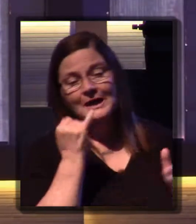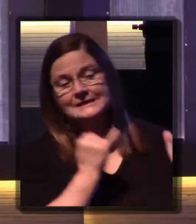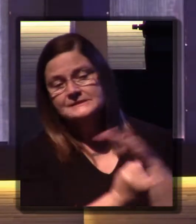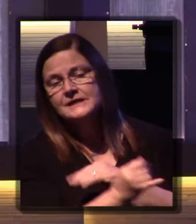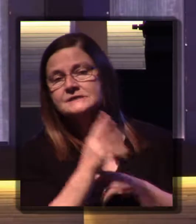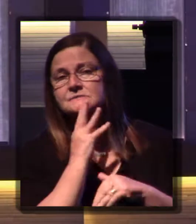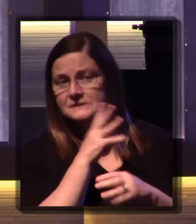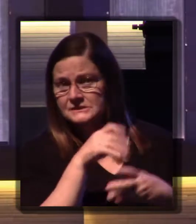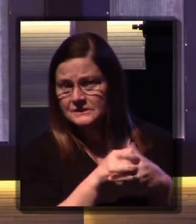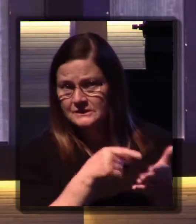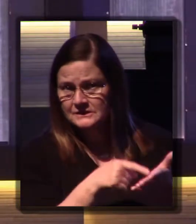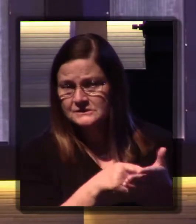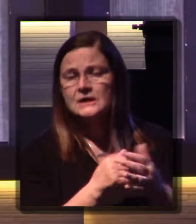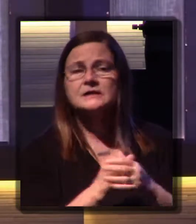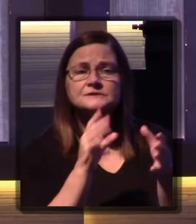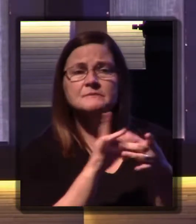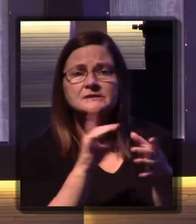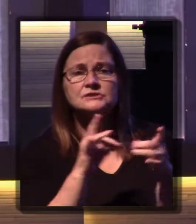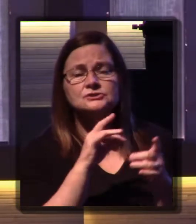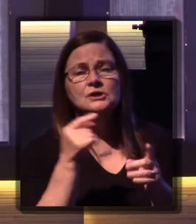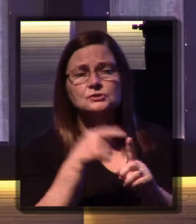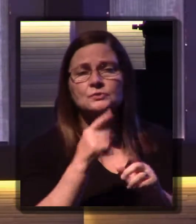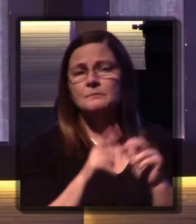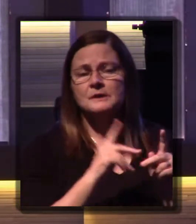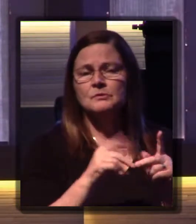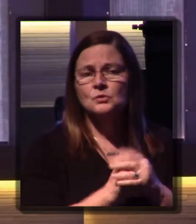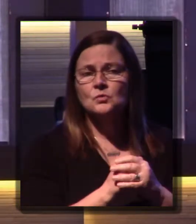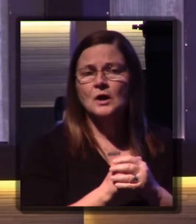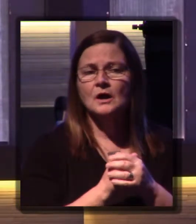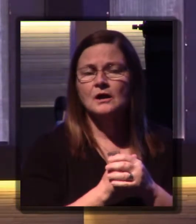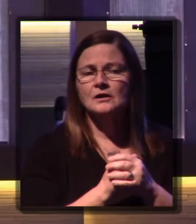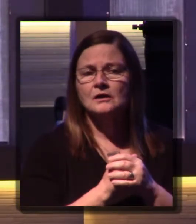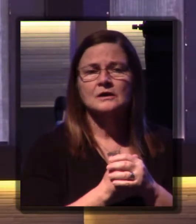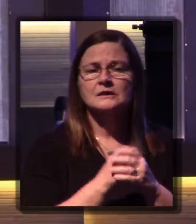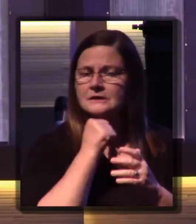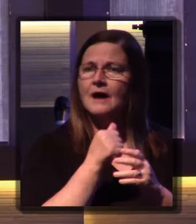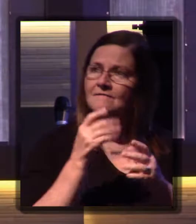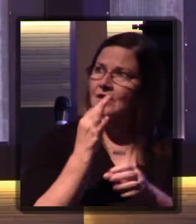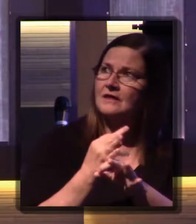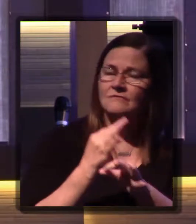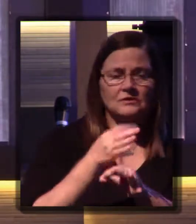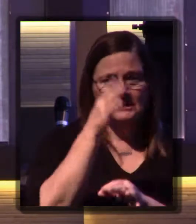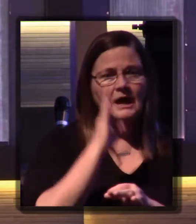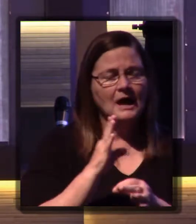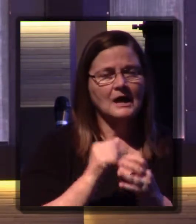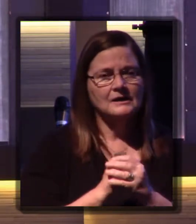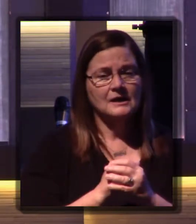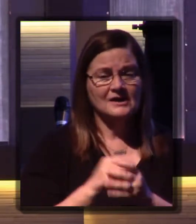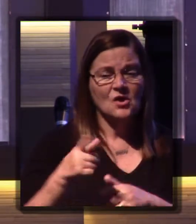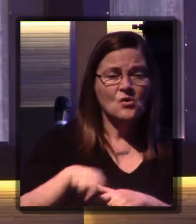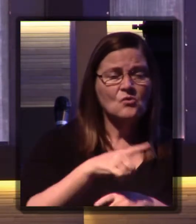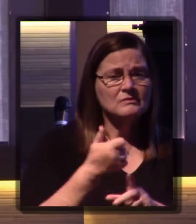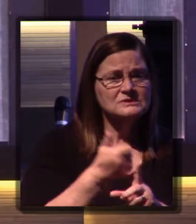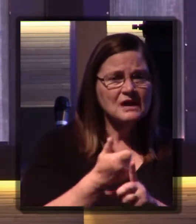morass. His message is to the perpetrators, those whose infidelity to God overflows in